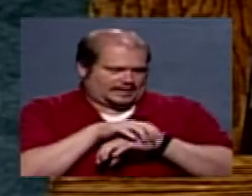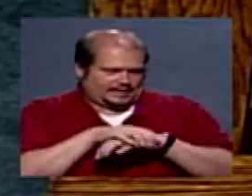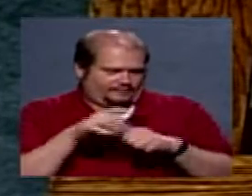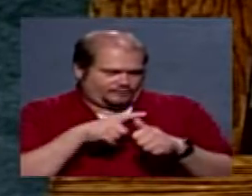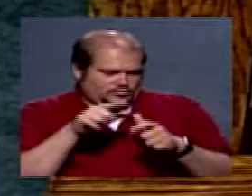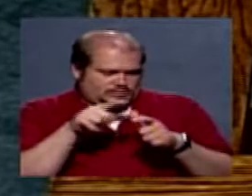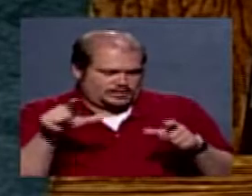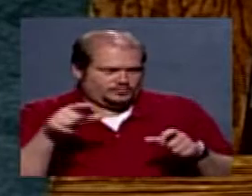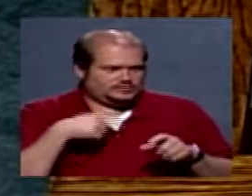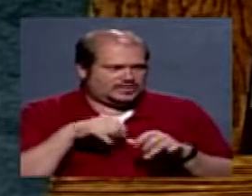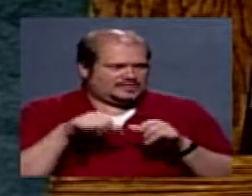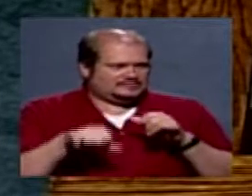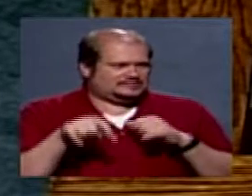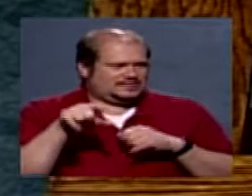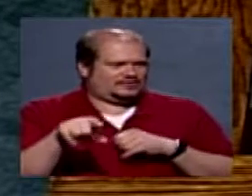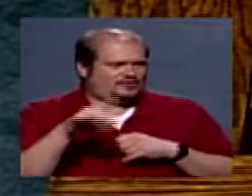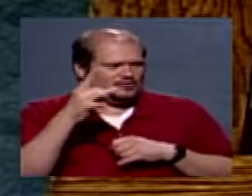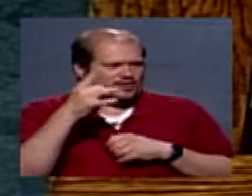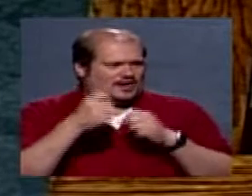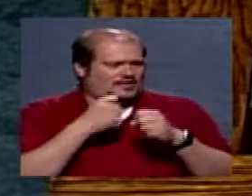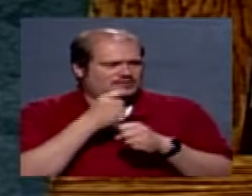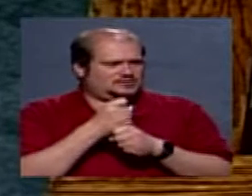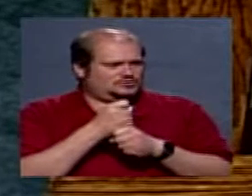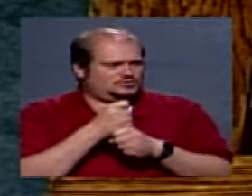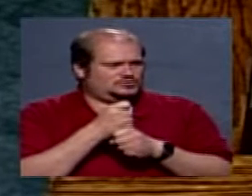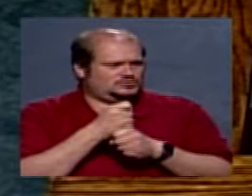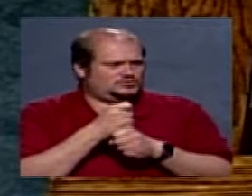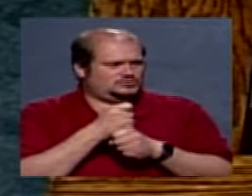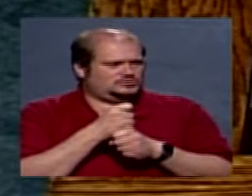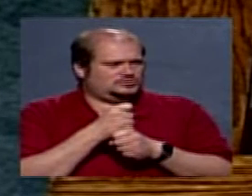I'm staying there at 8 years, but